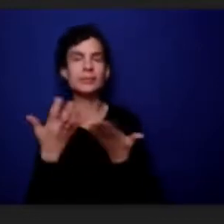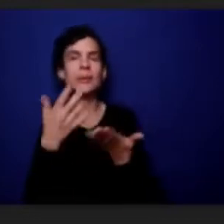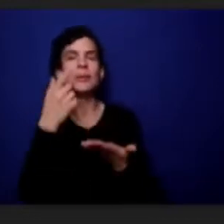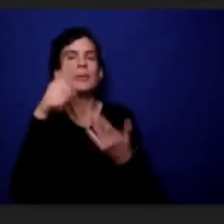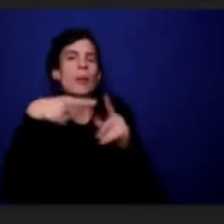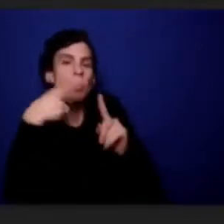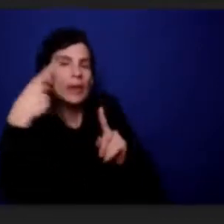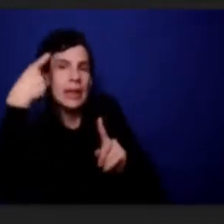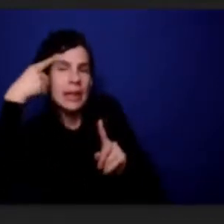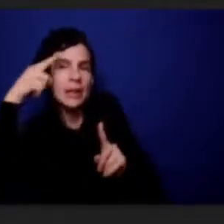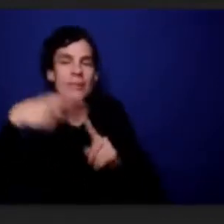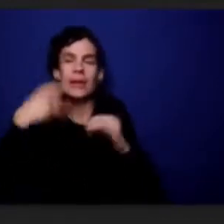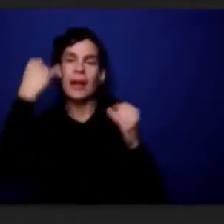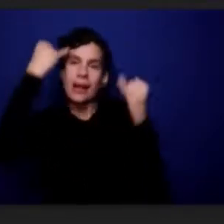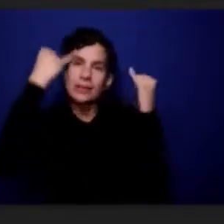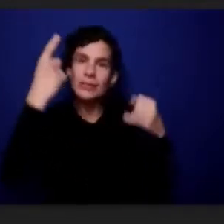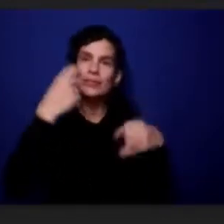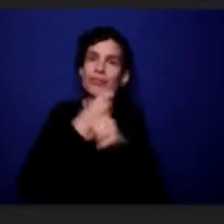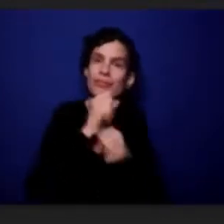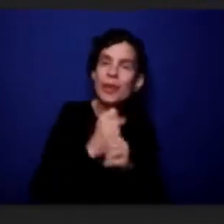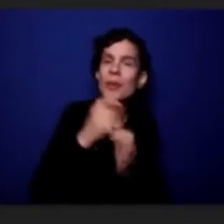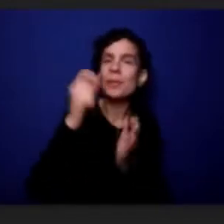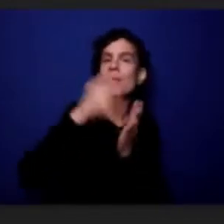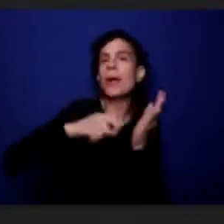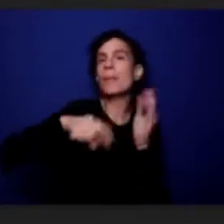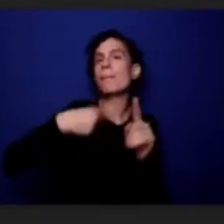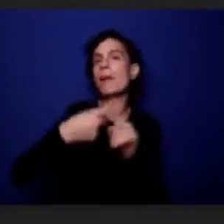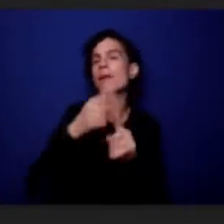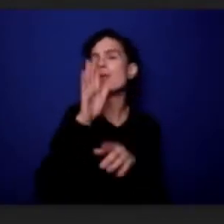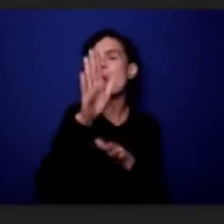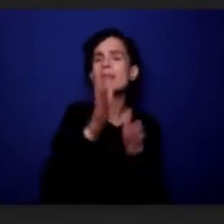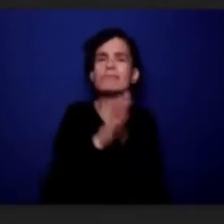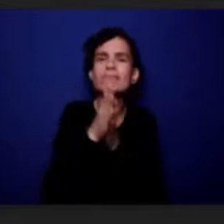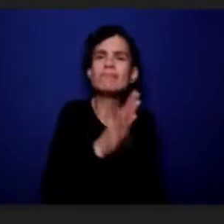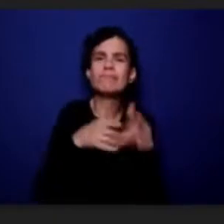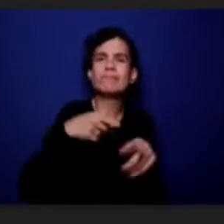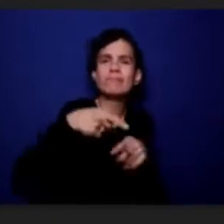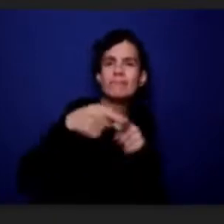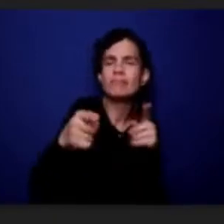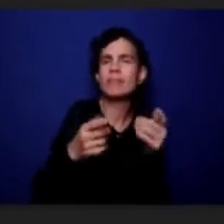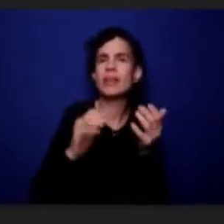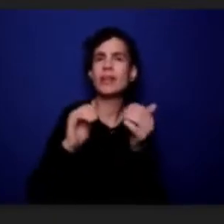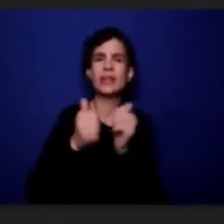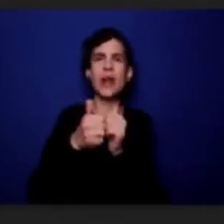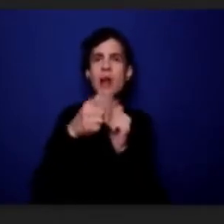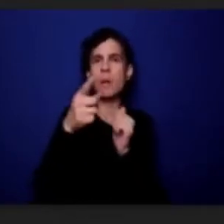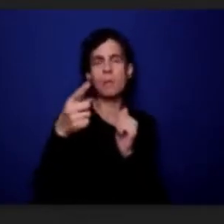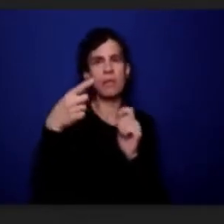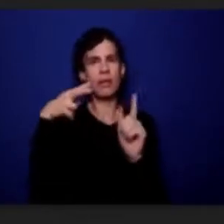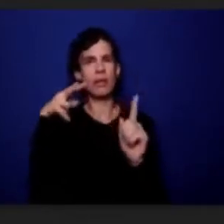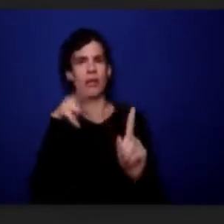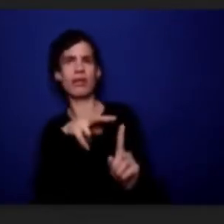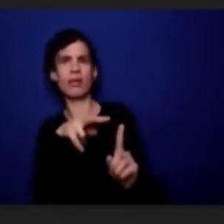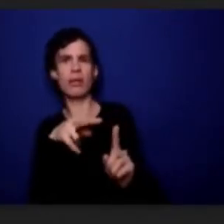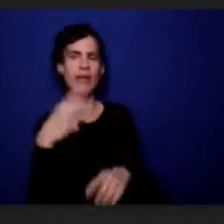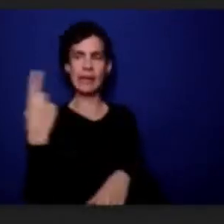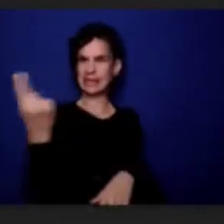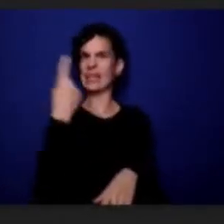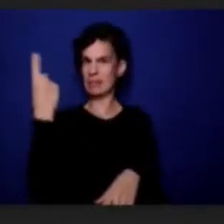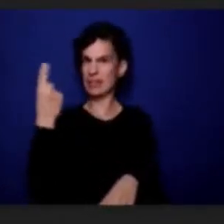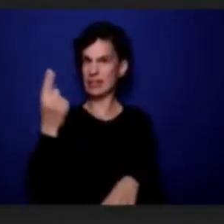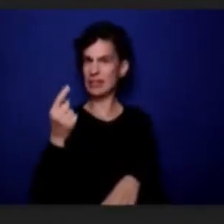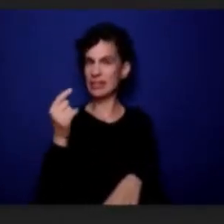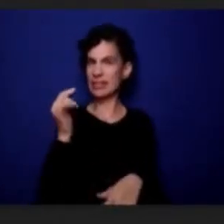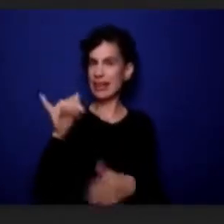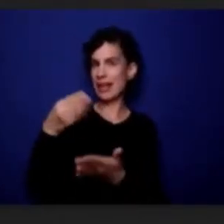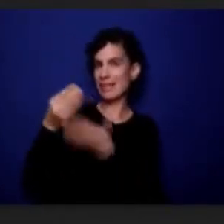in the methods course of our program, when we were sort of discussing idea generation and how to write about your